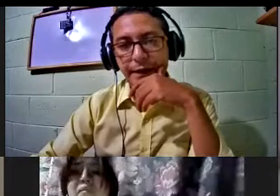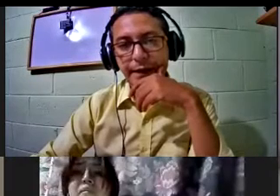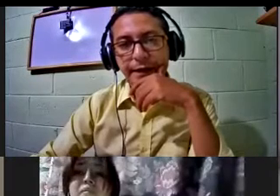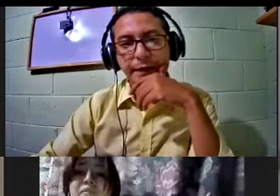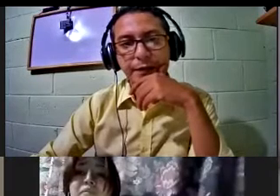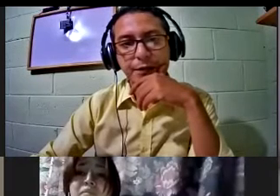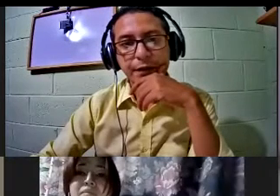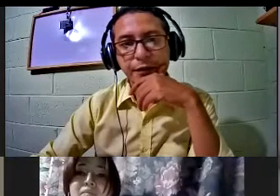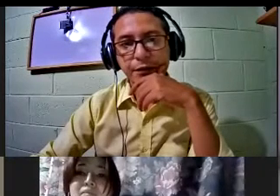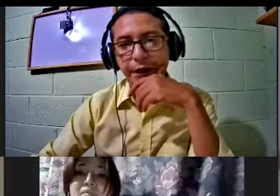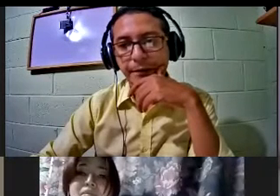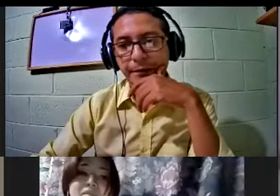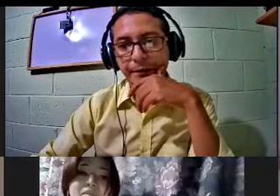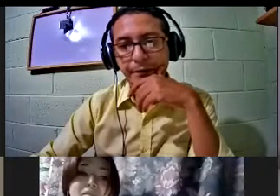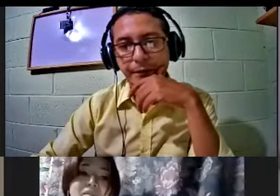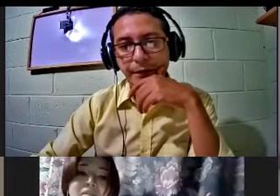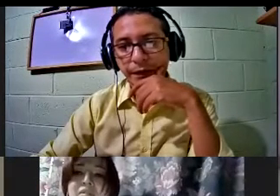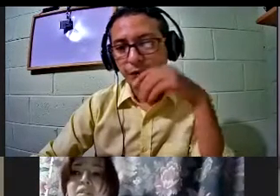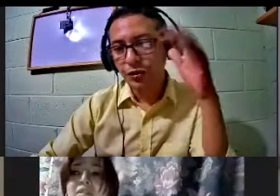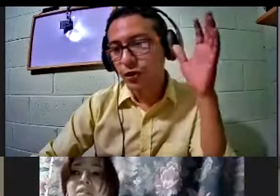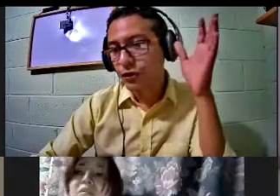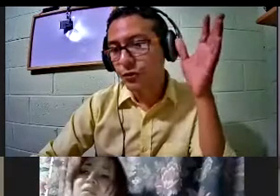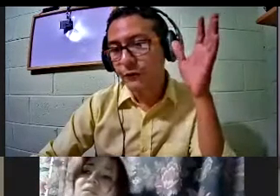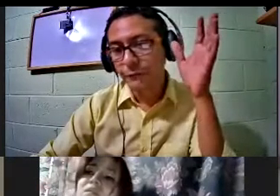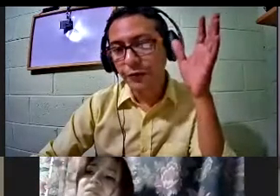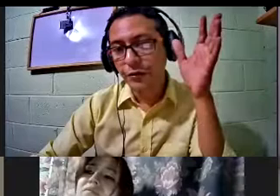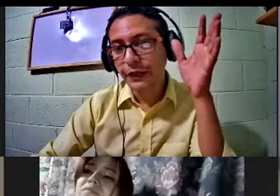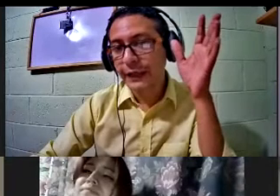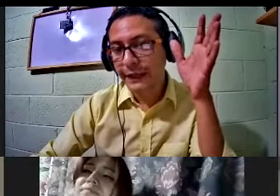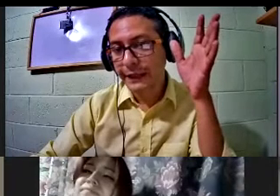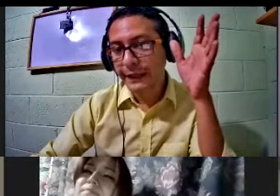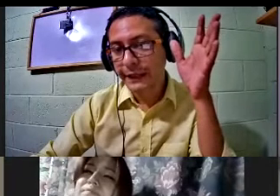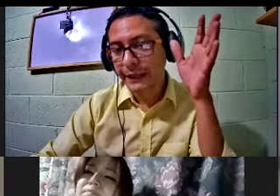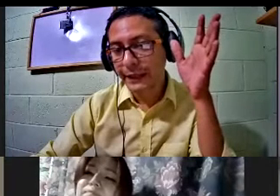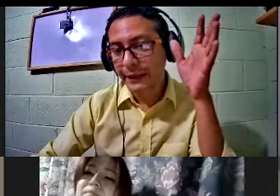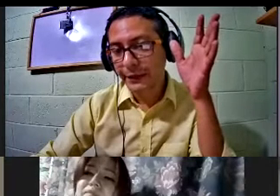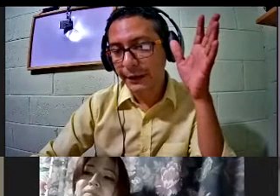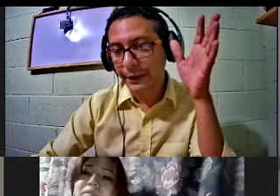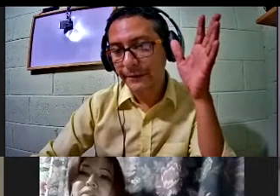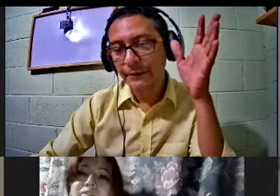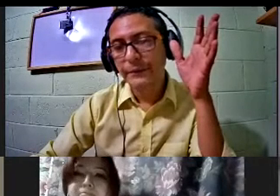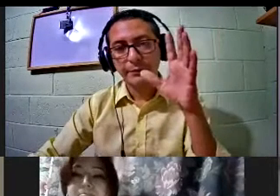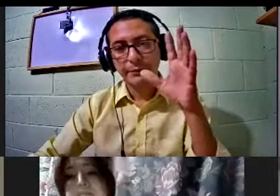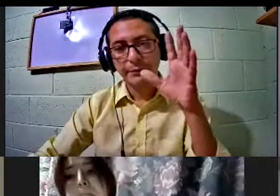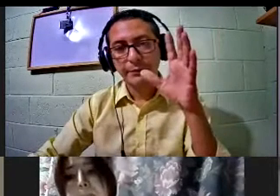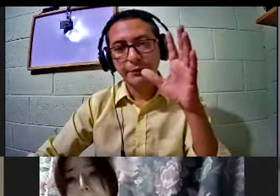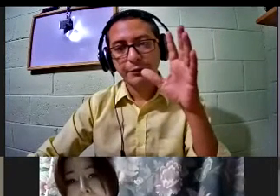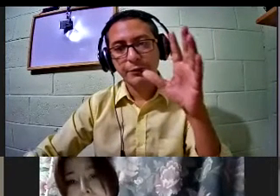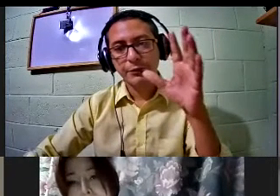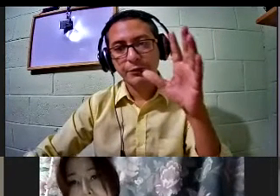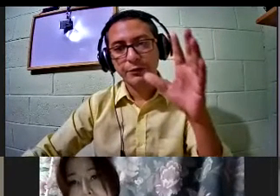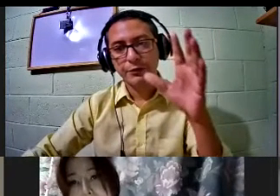let's see. Let's do it this way. Just to for you to get an idea, okay? Solo para que tengamos una